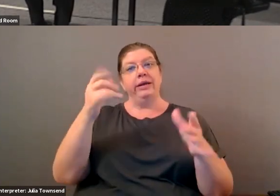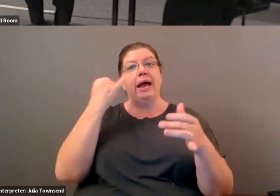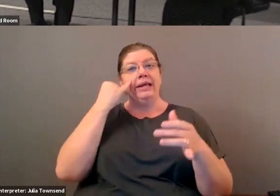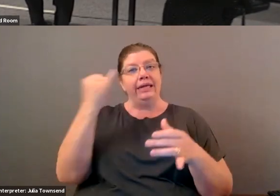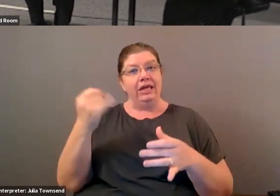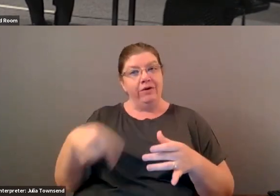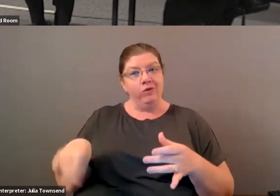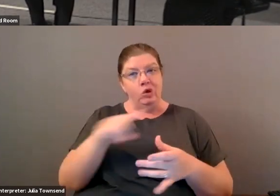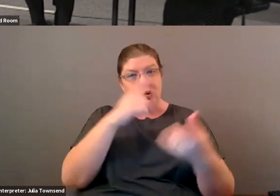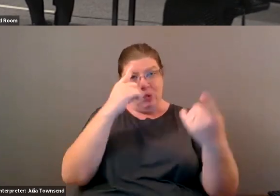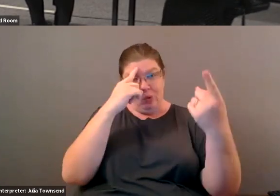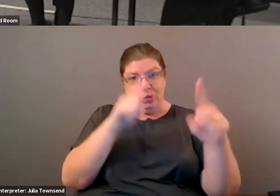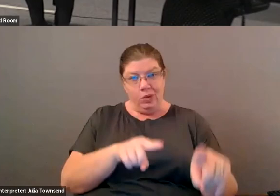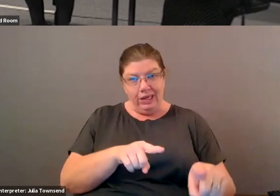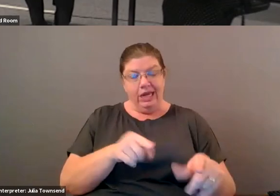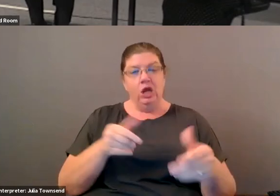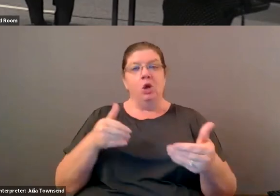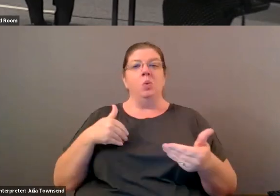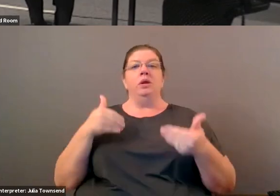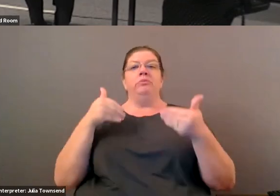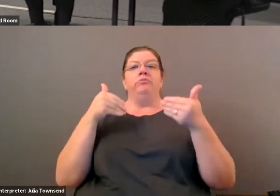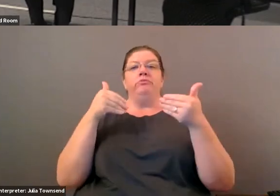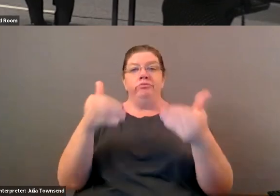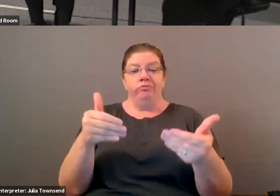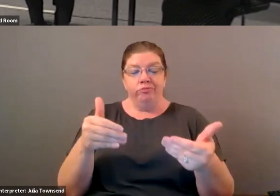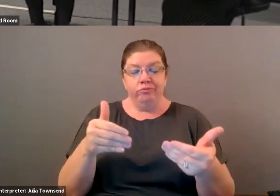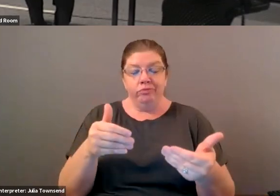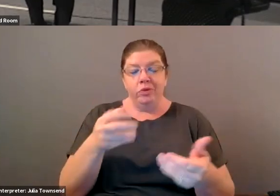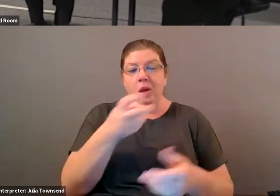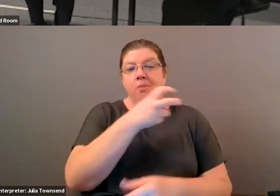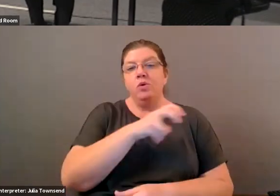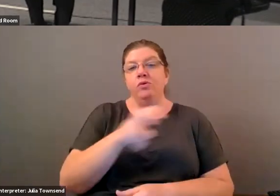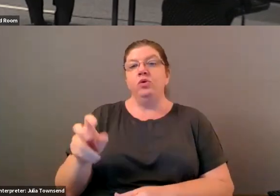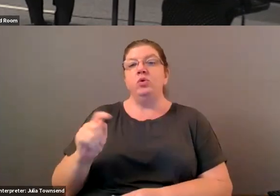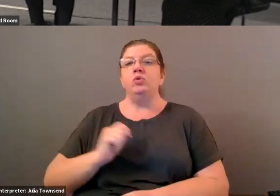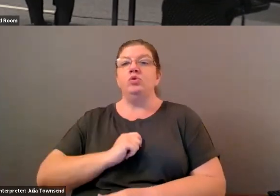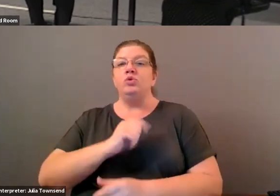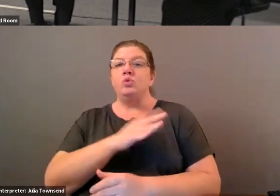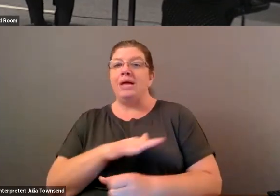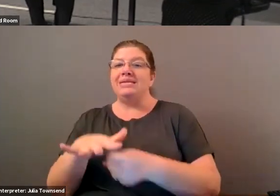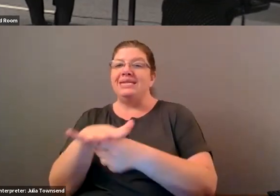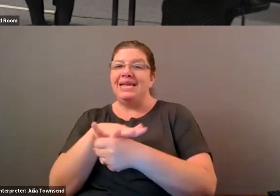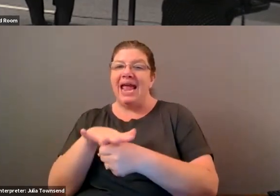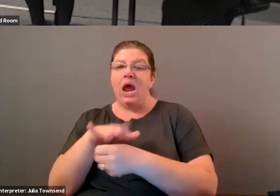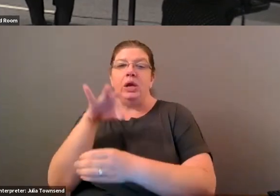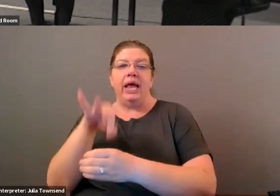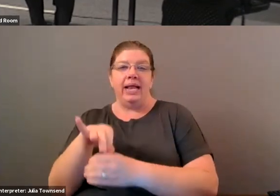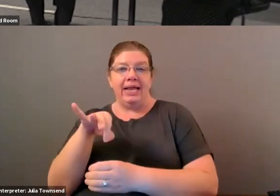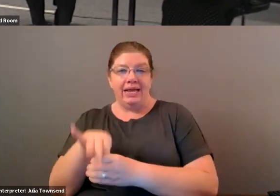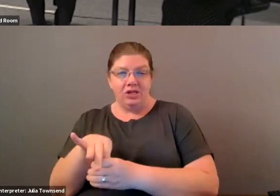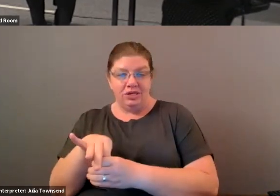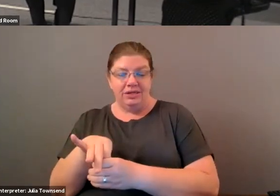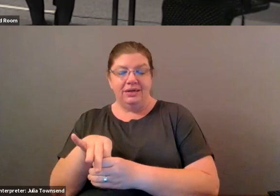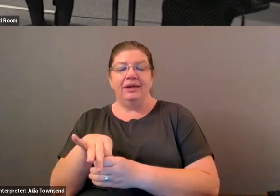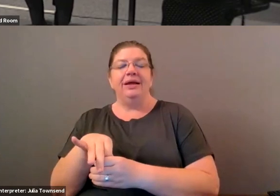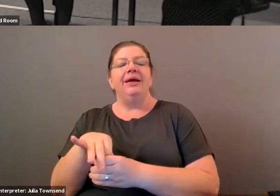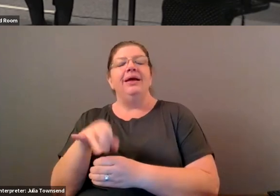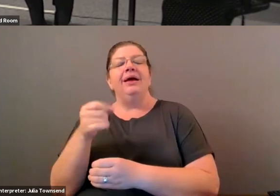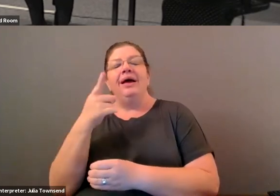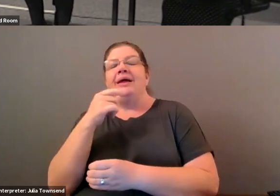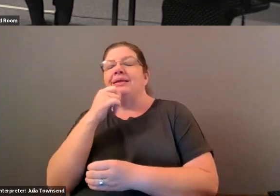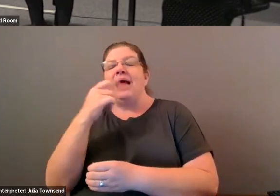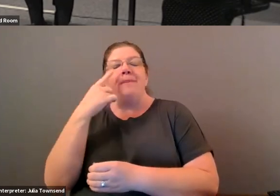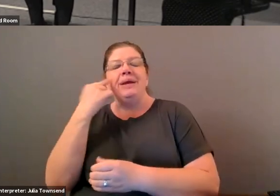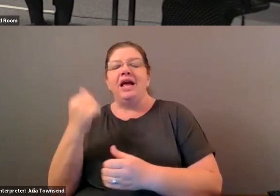agree that you would move to trustee area elections, not as a result of a threat,